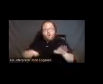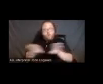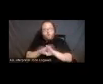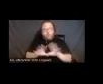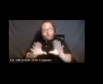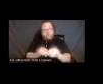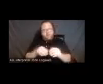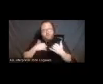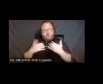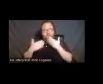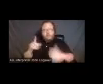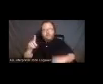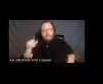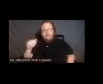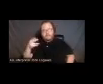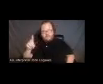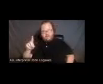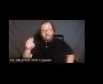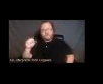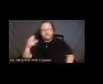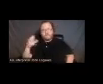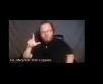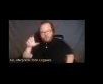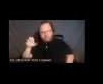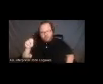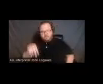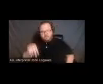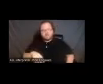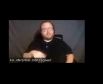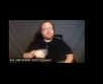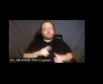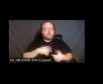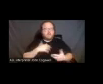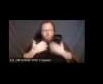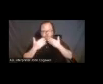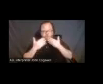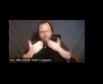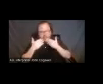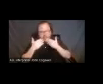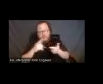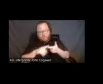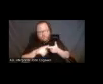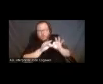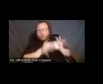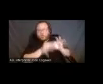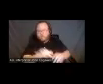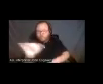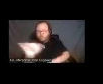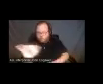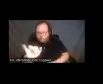to thank David Shaw. And I would also like to thank the interpreter.